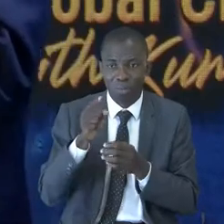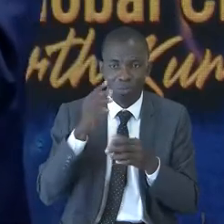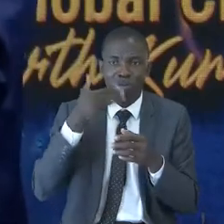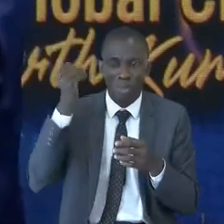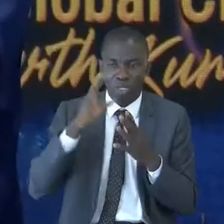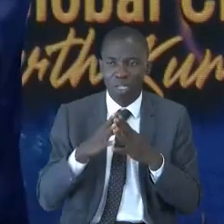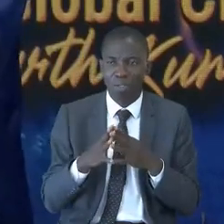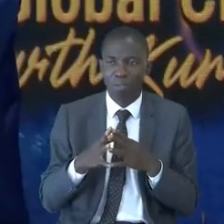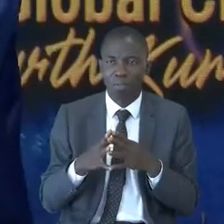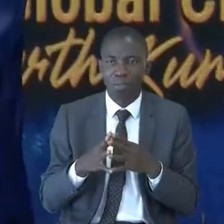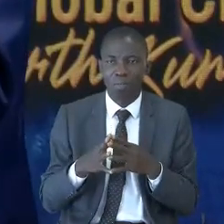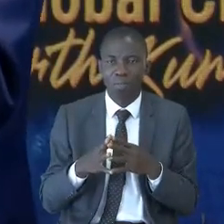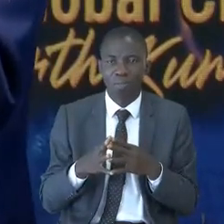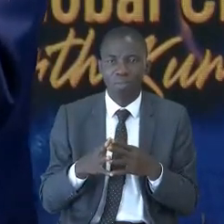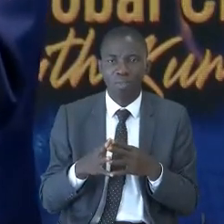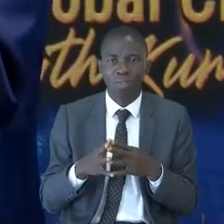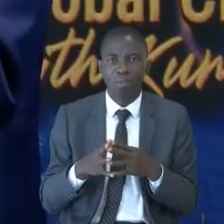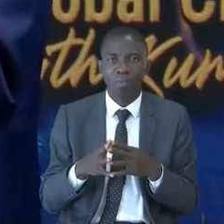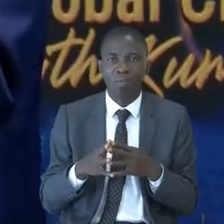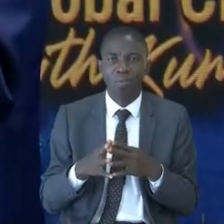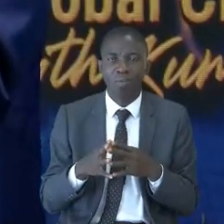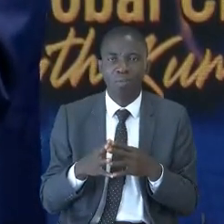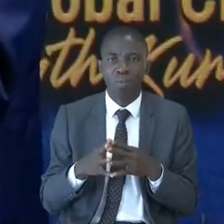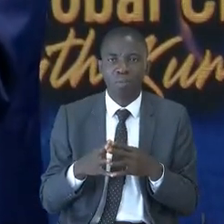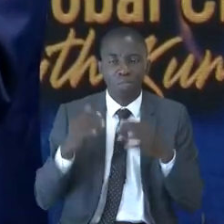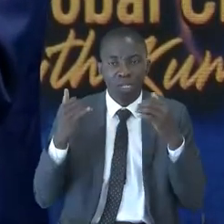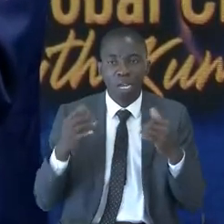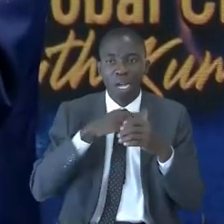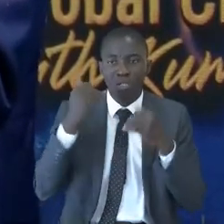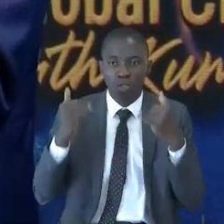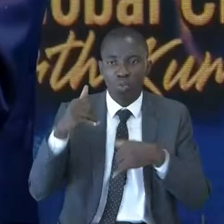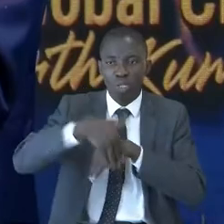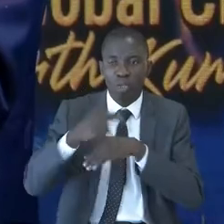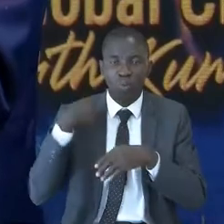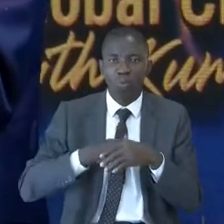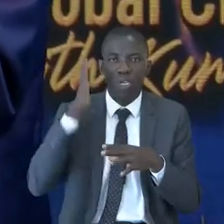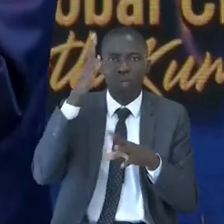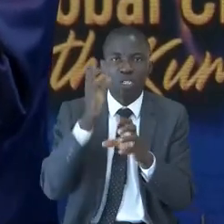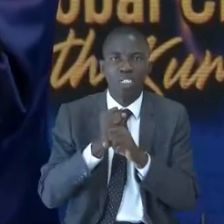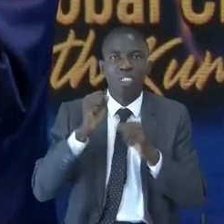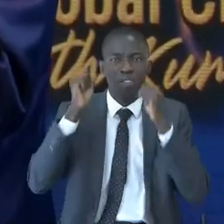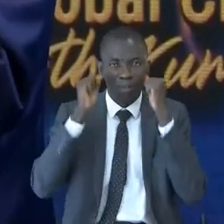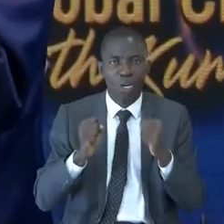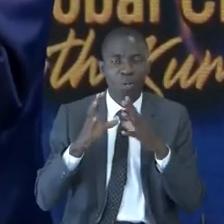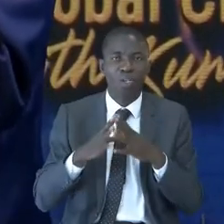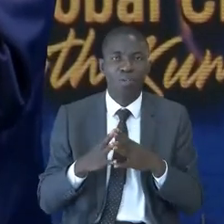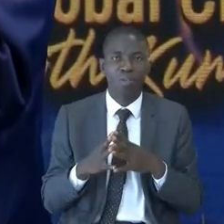The rest of us should be praying. Tonight, you are going to receive of the triumphant power.